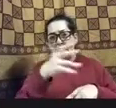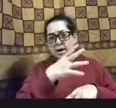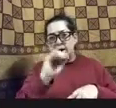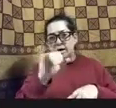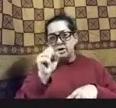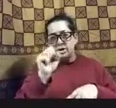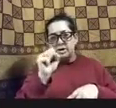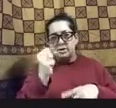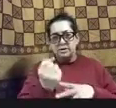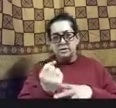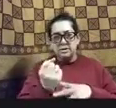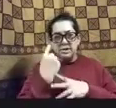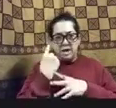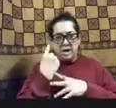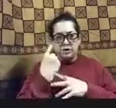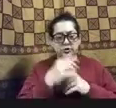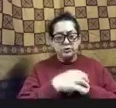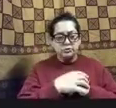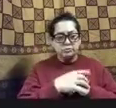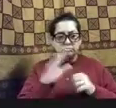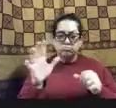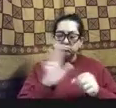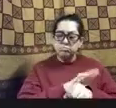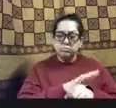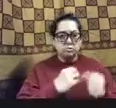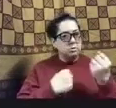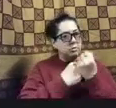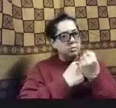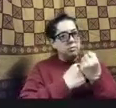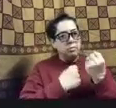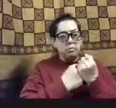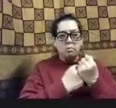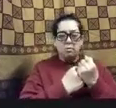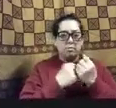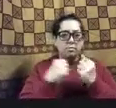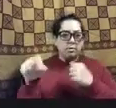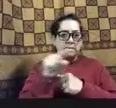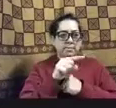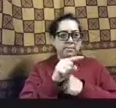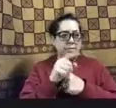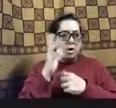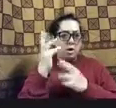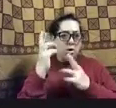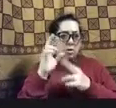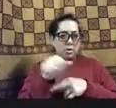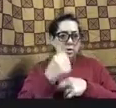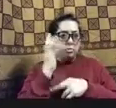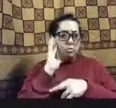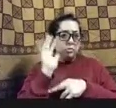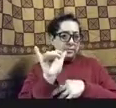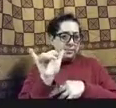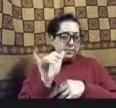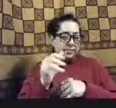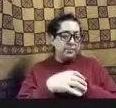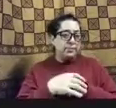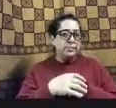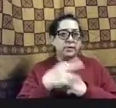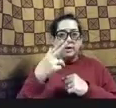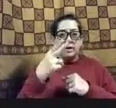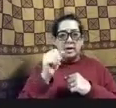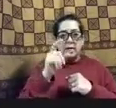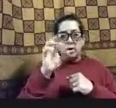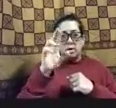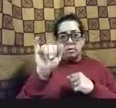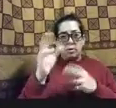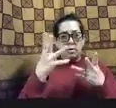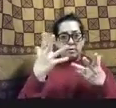this past year, and so I fully support what they're trying to do, and I hope others do as well. Hilary, do you wanna